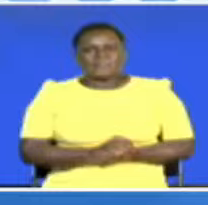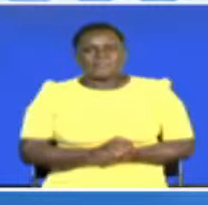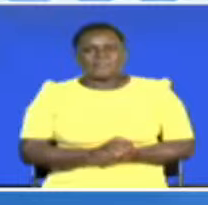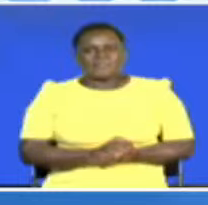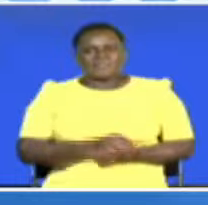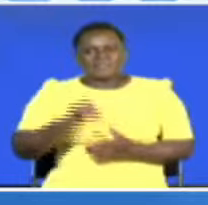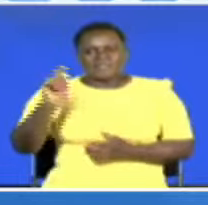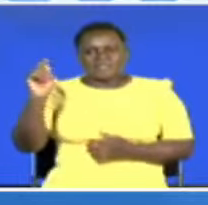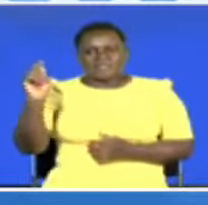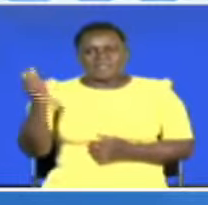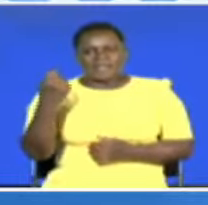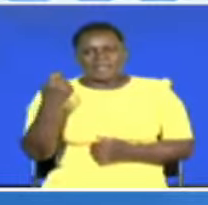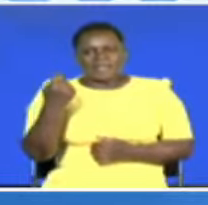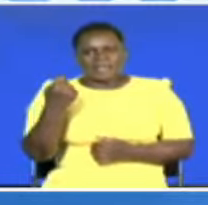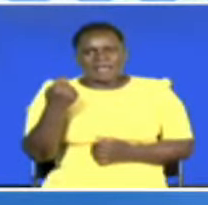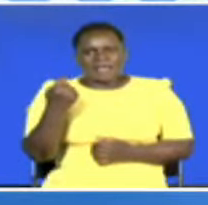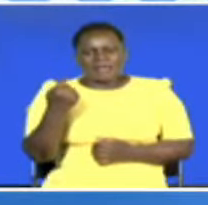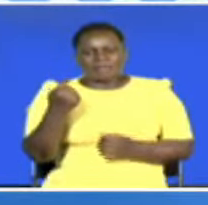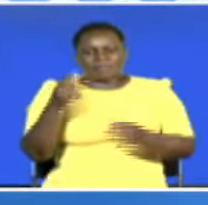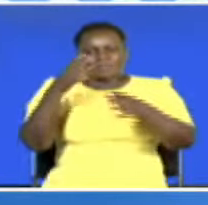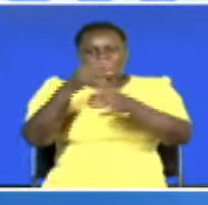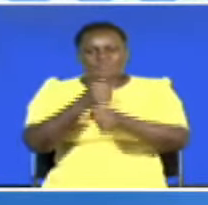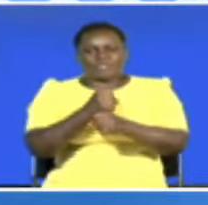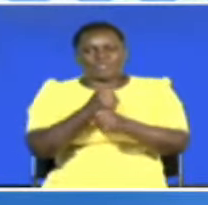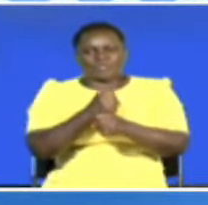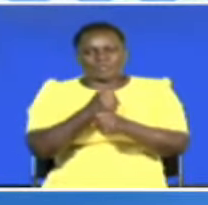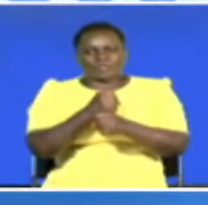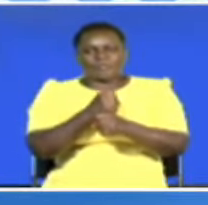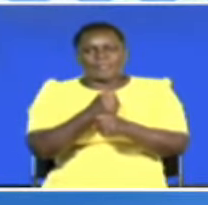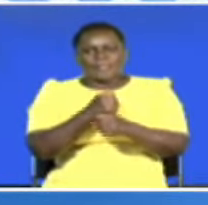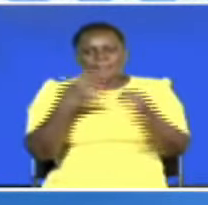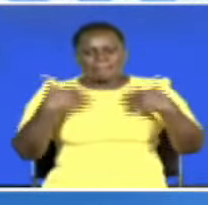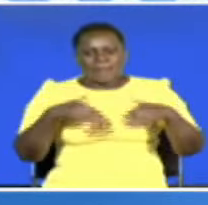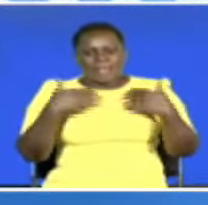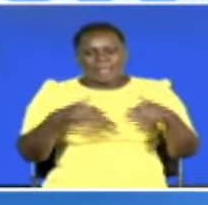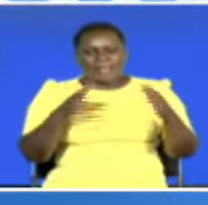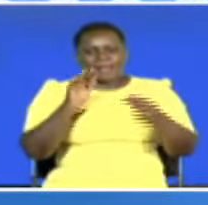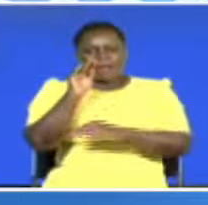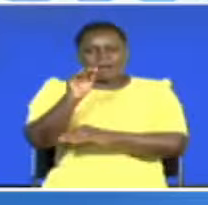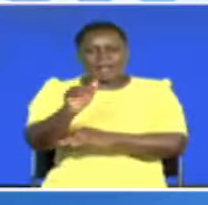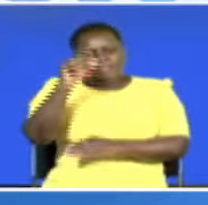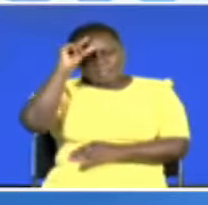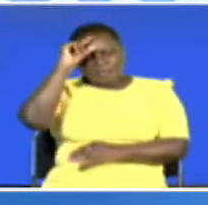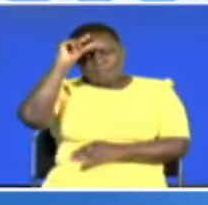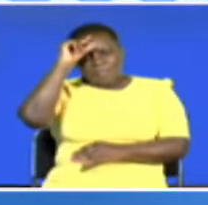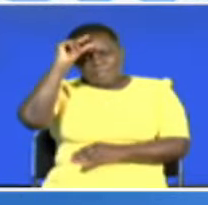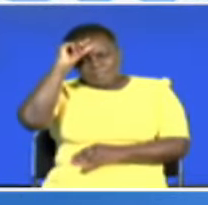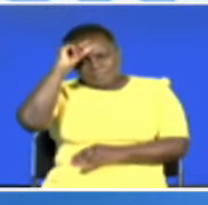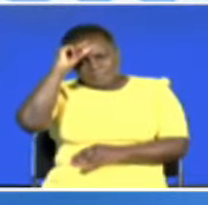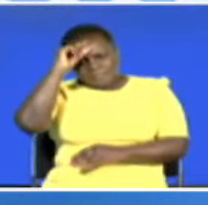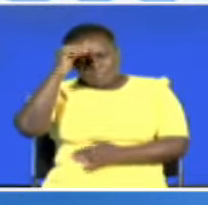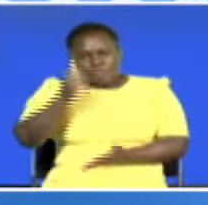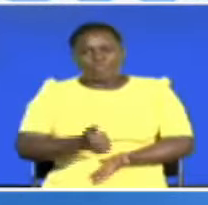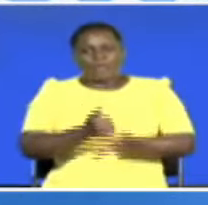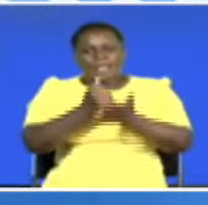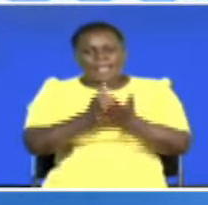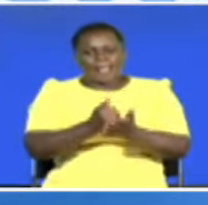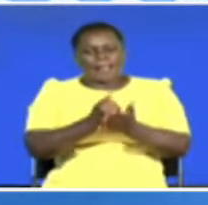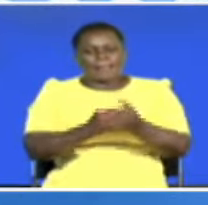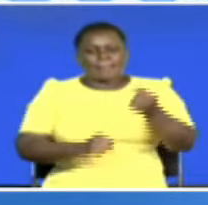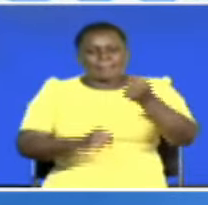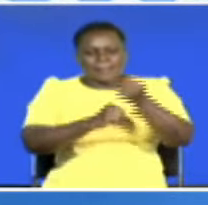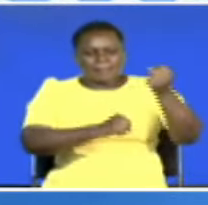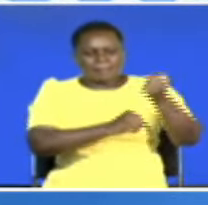Moving on, the Kenyan Lacrosse Association stakeholders, among them players, are now calling on the government to intervene and boost